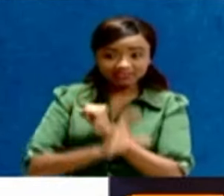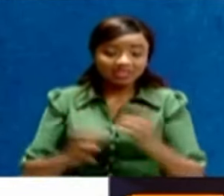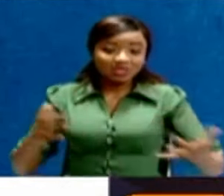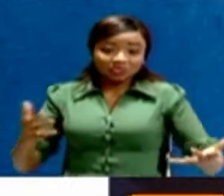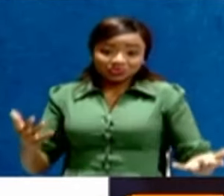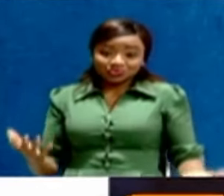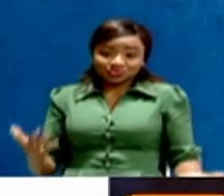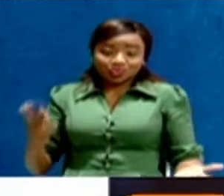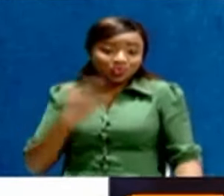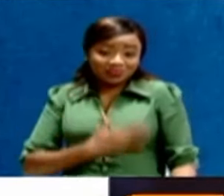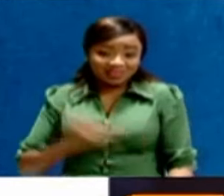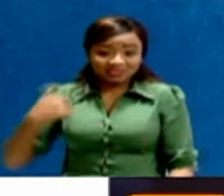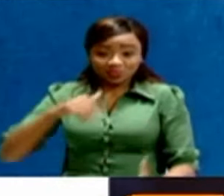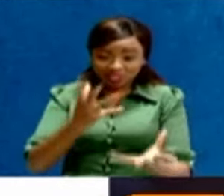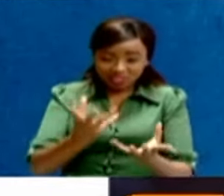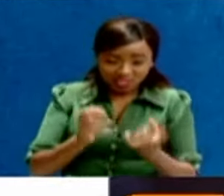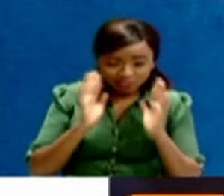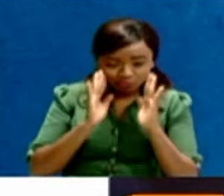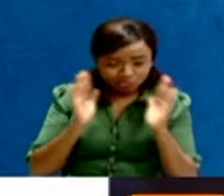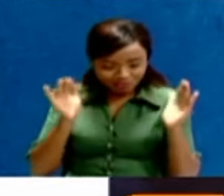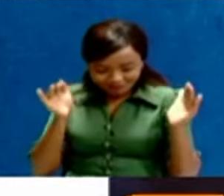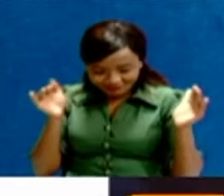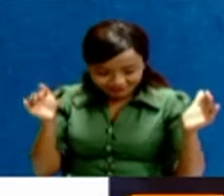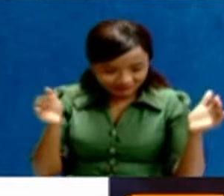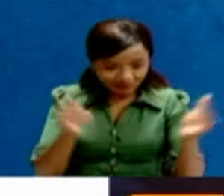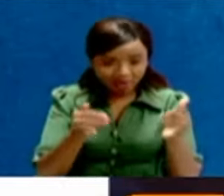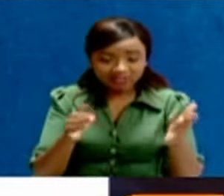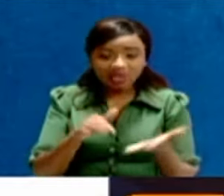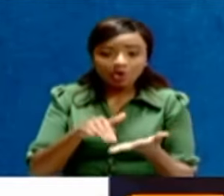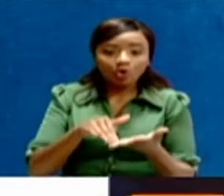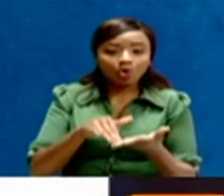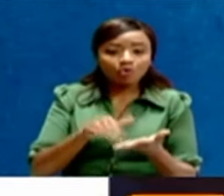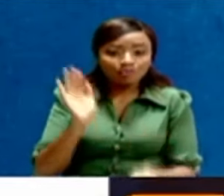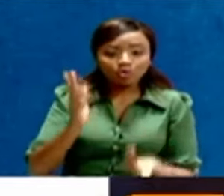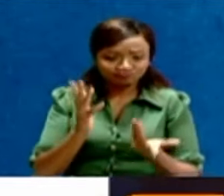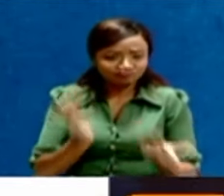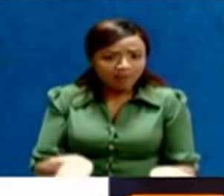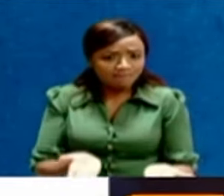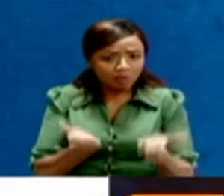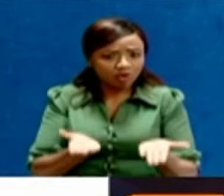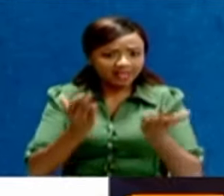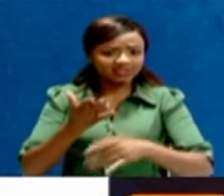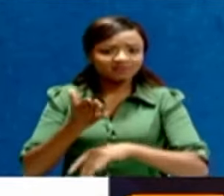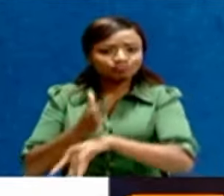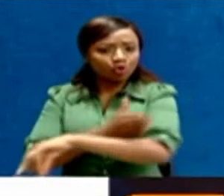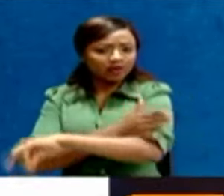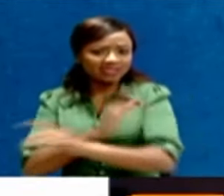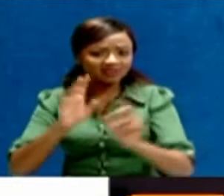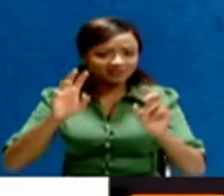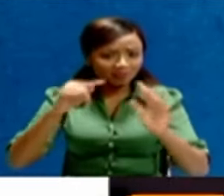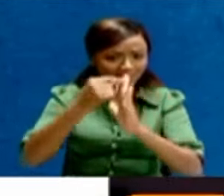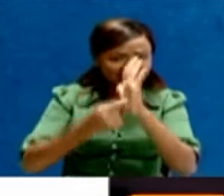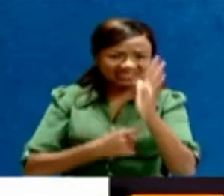us really focus on more progressive matters than intimidation. It is wrong